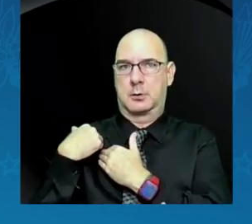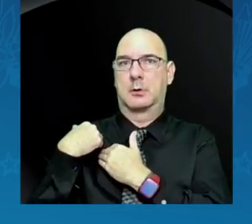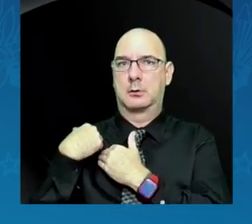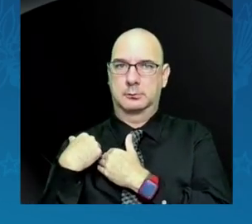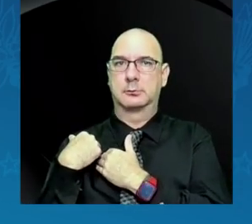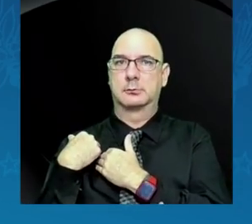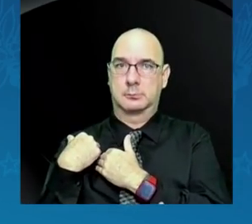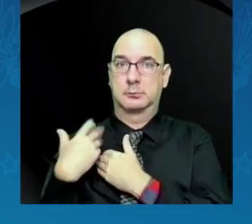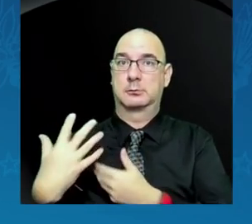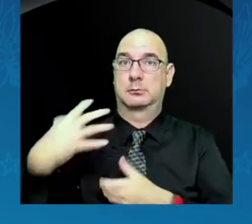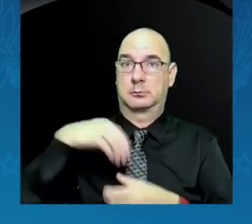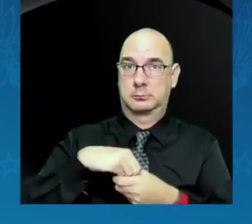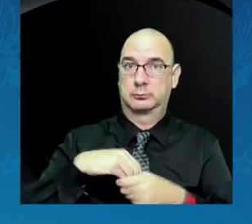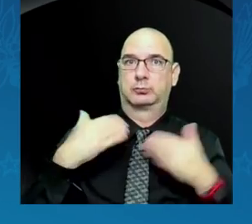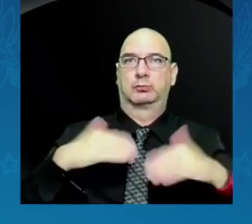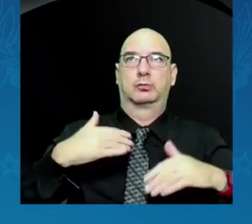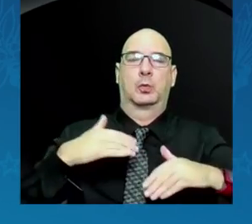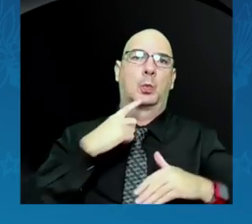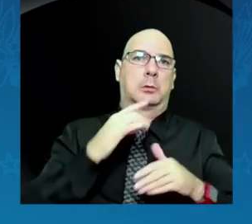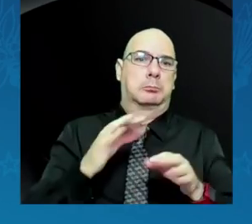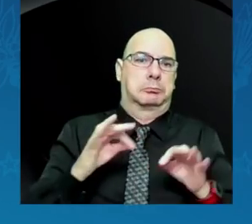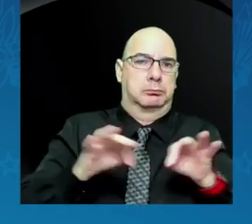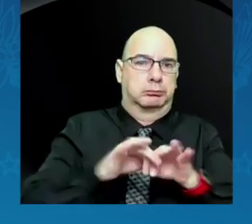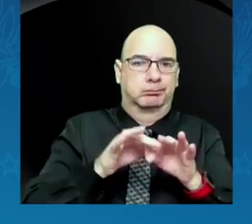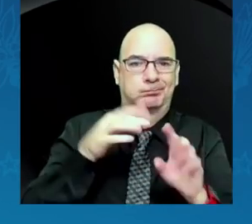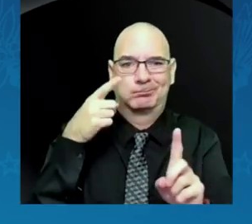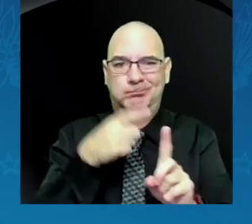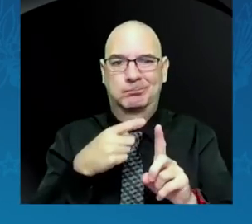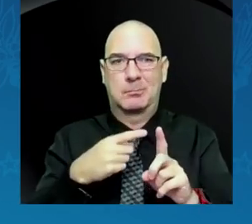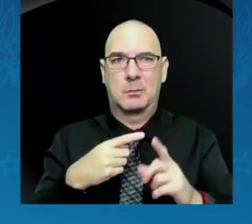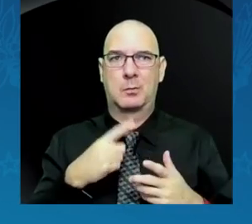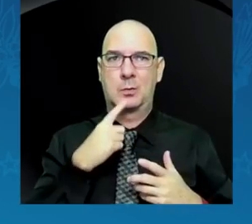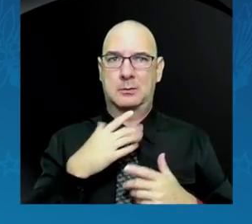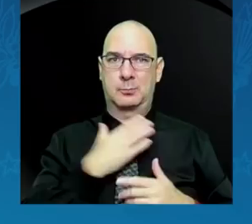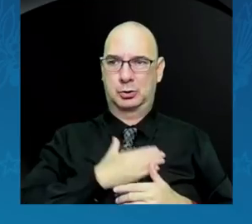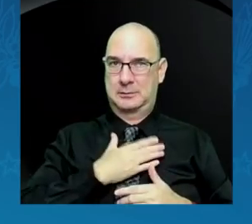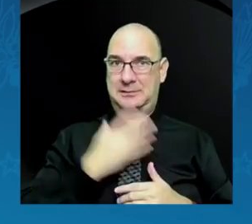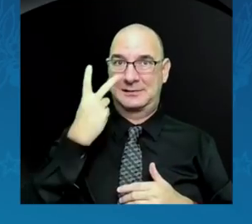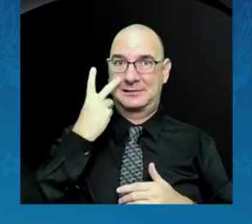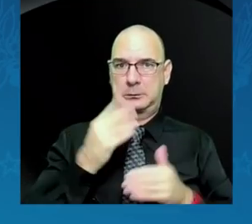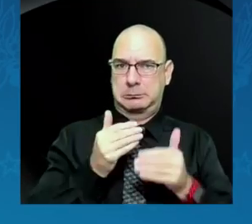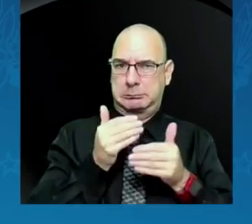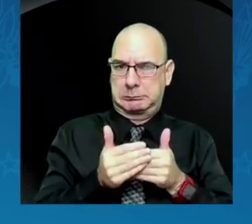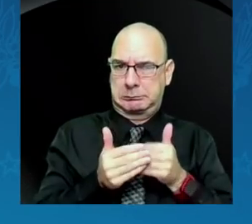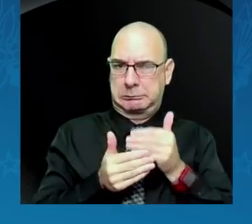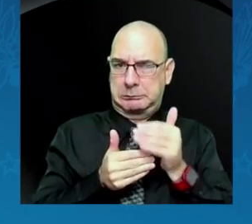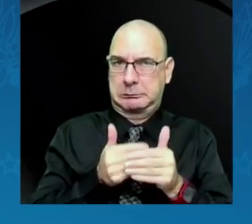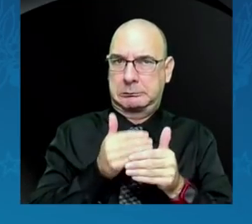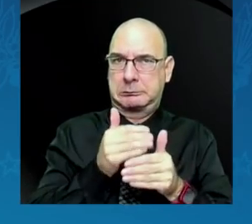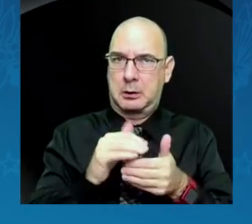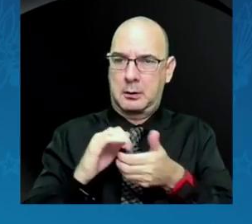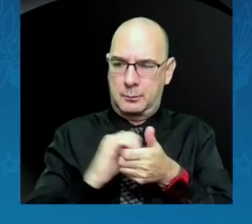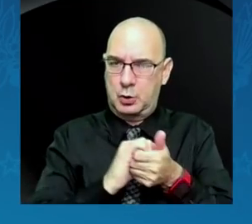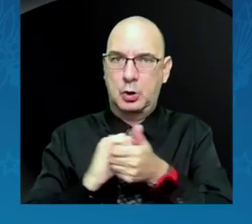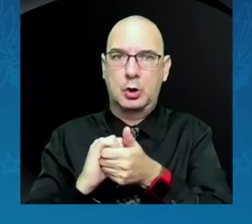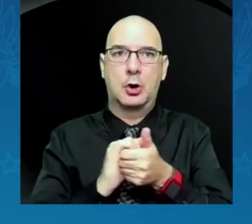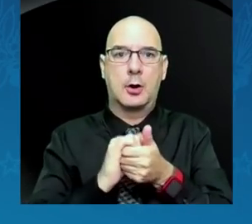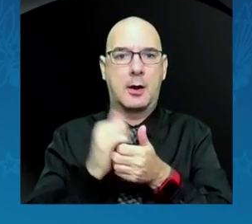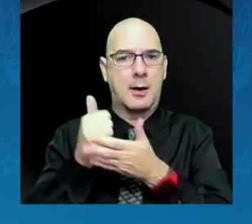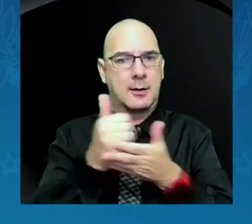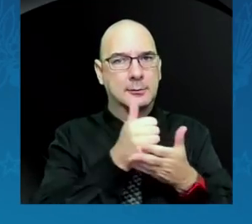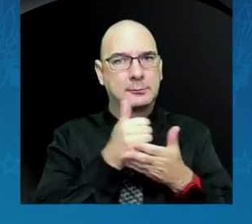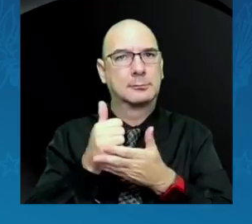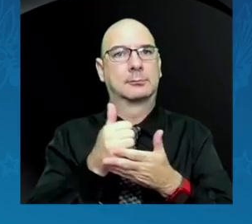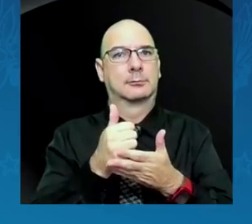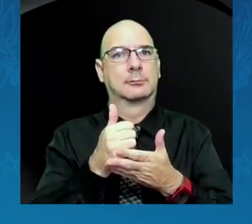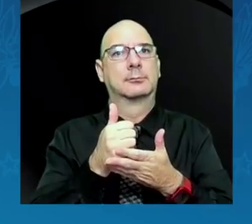and I'm pleased to see, that gradually partners and allies are all agreeing should be a norm, which is that there